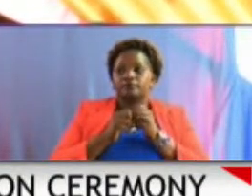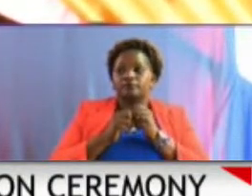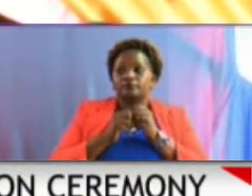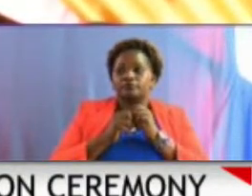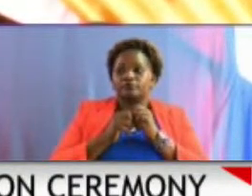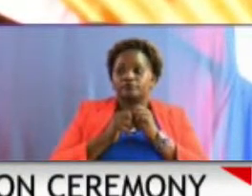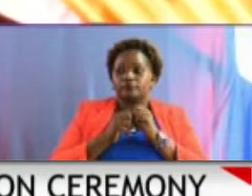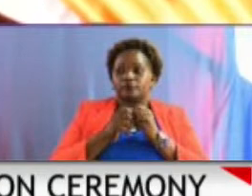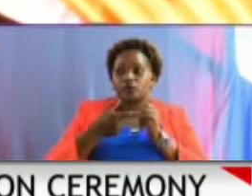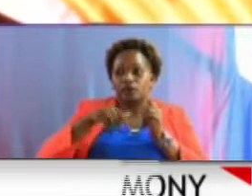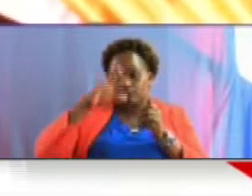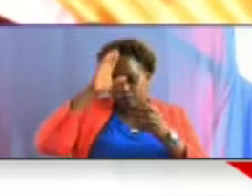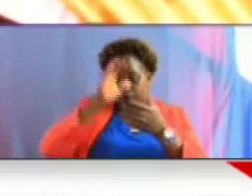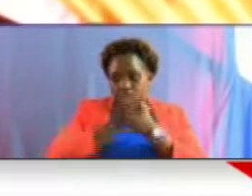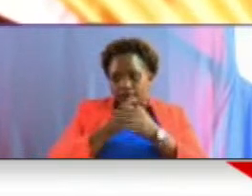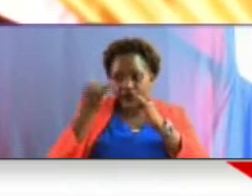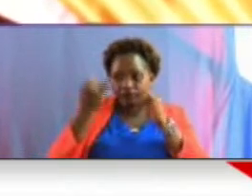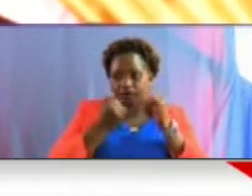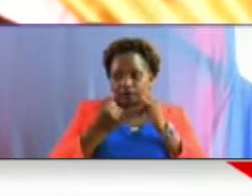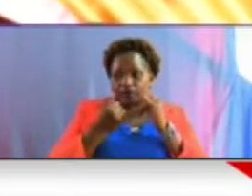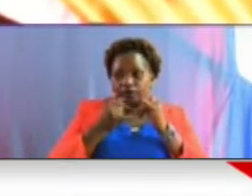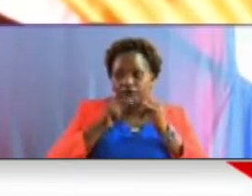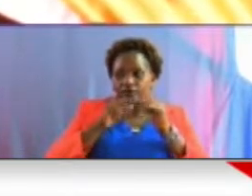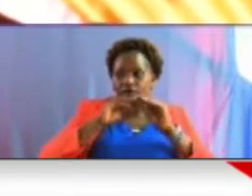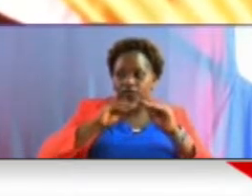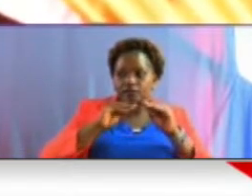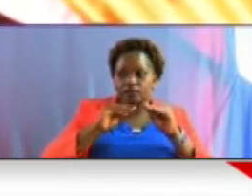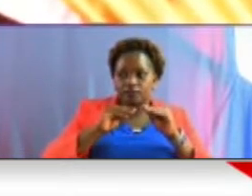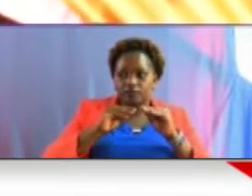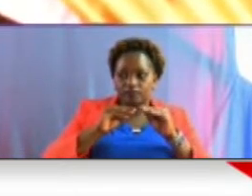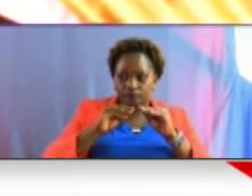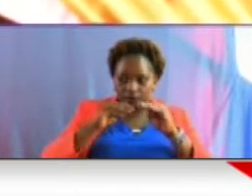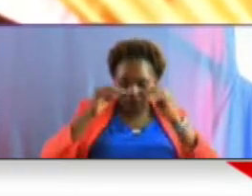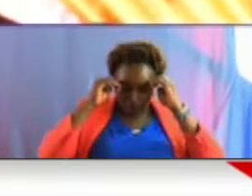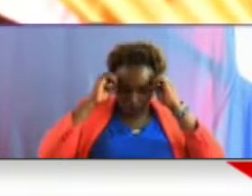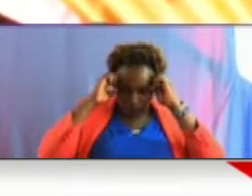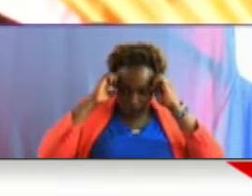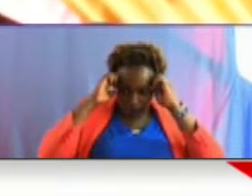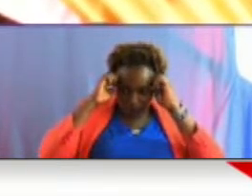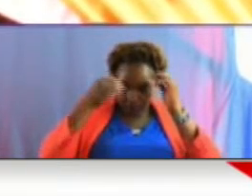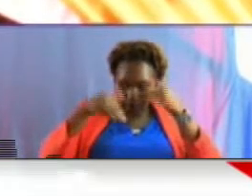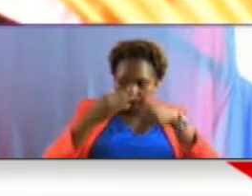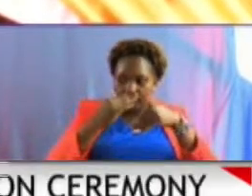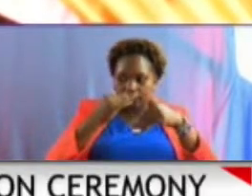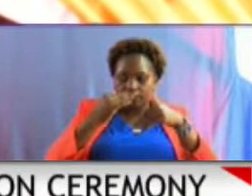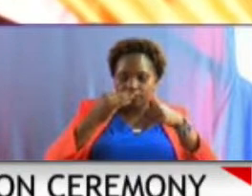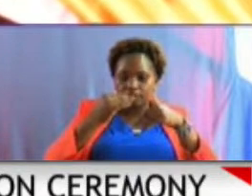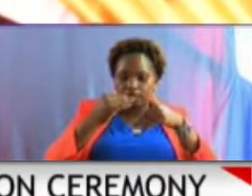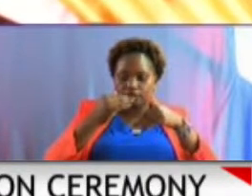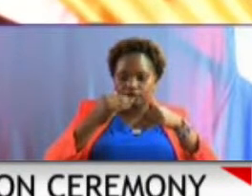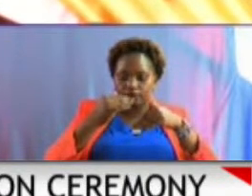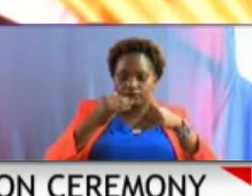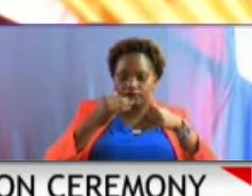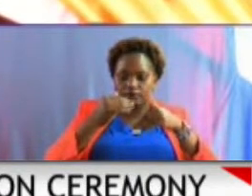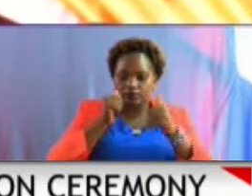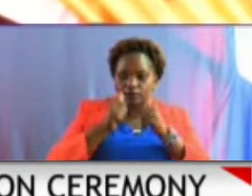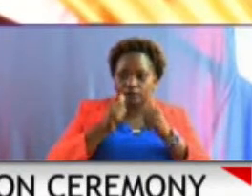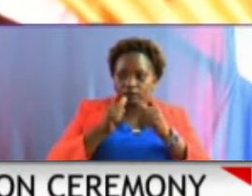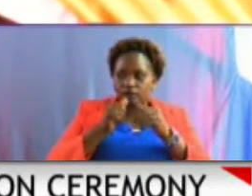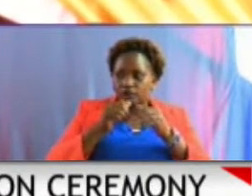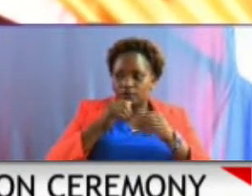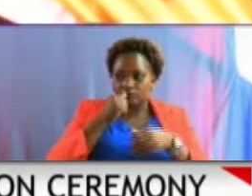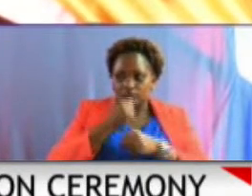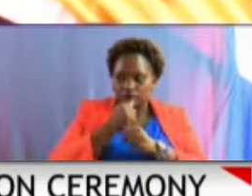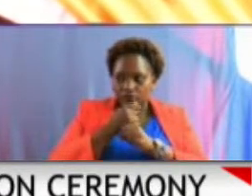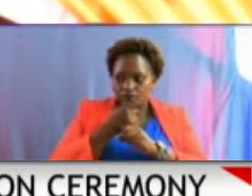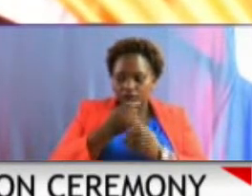We believe that the introduction of blended teaching and learning in universities is a major shift, which in the long run